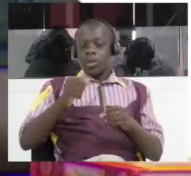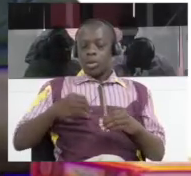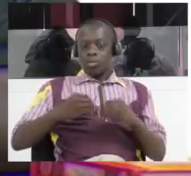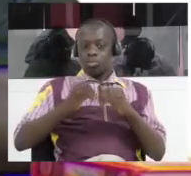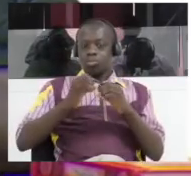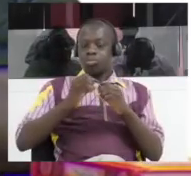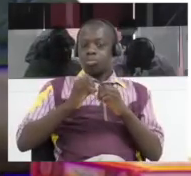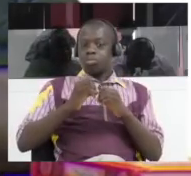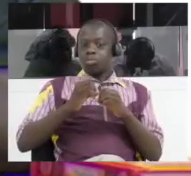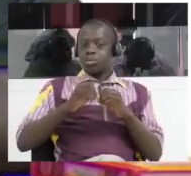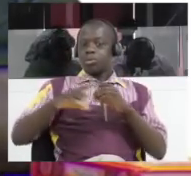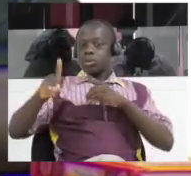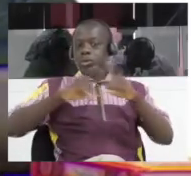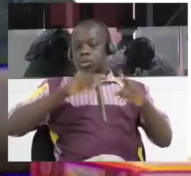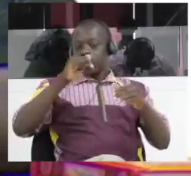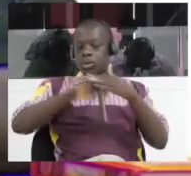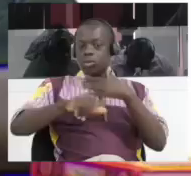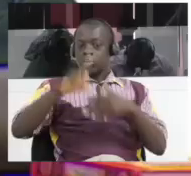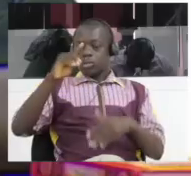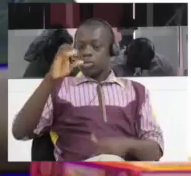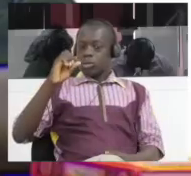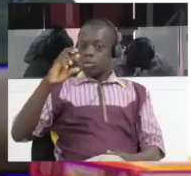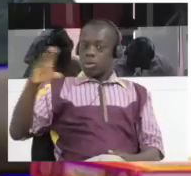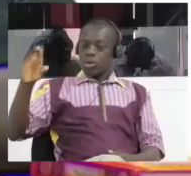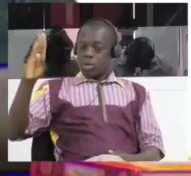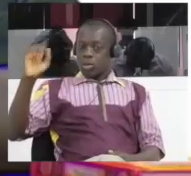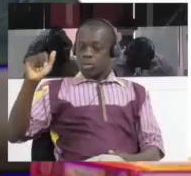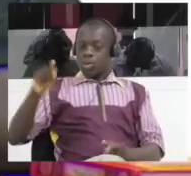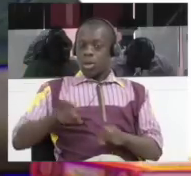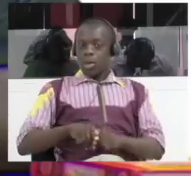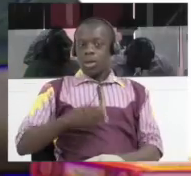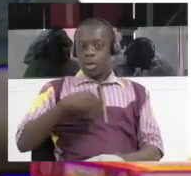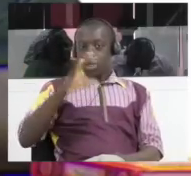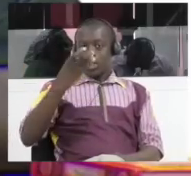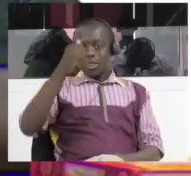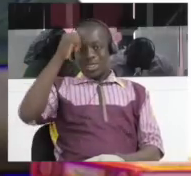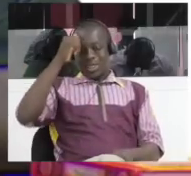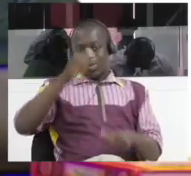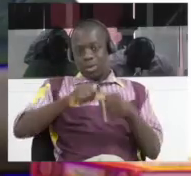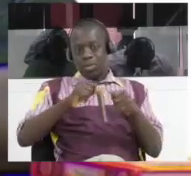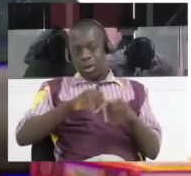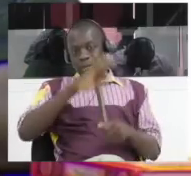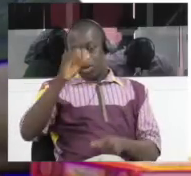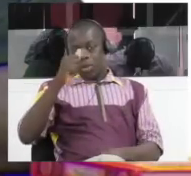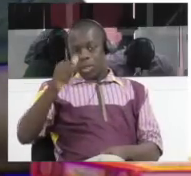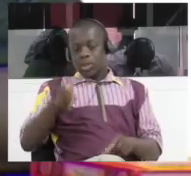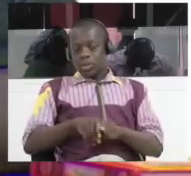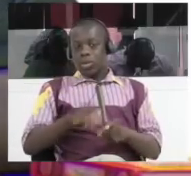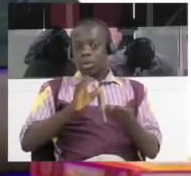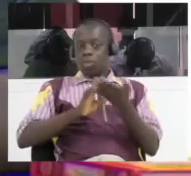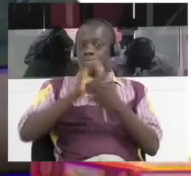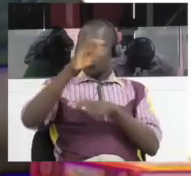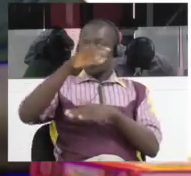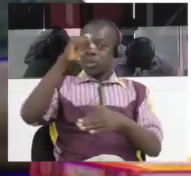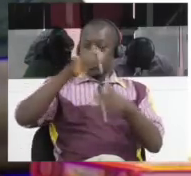aired on those Dorbas. And I can remember very well that where I was posted